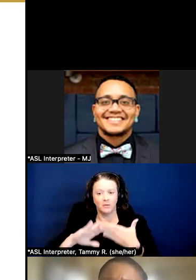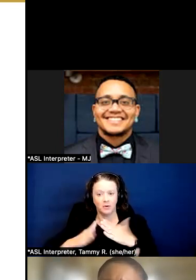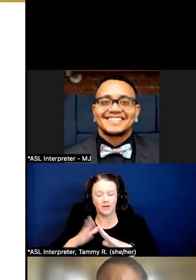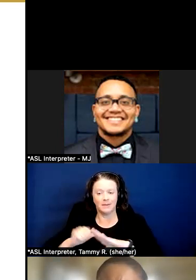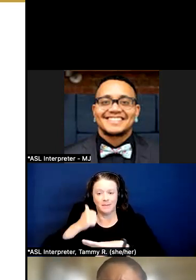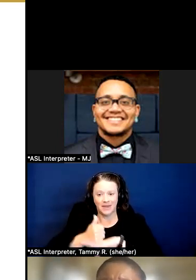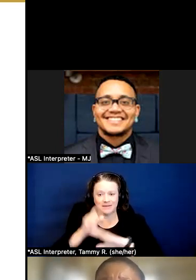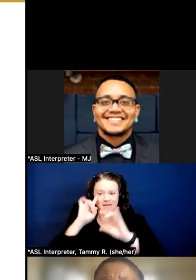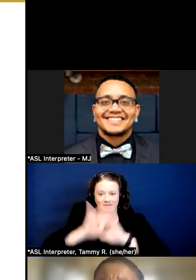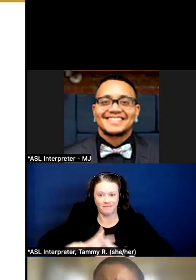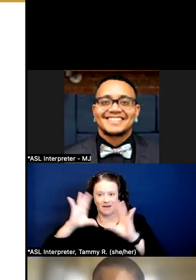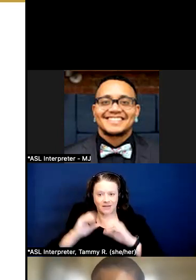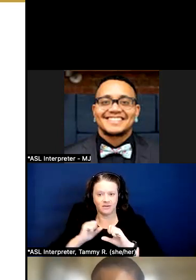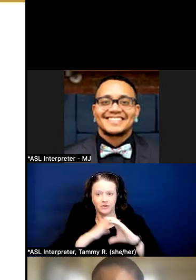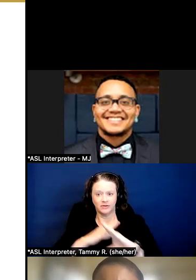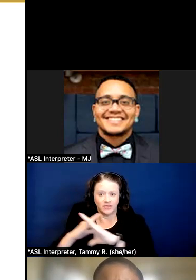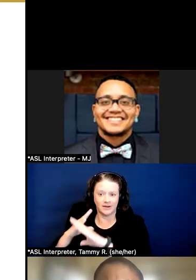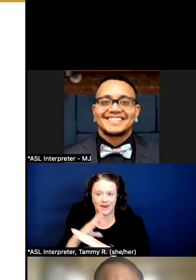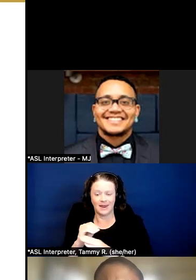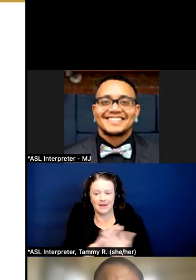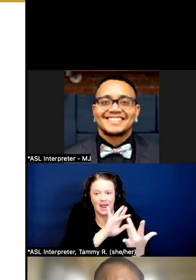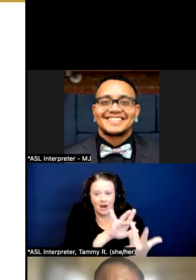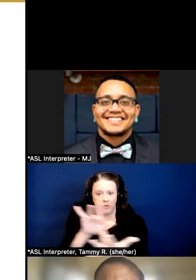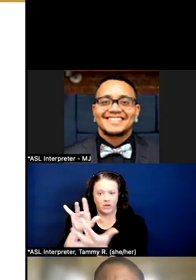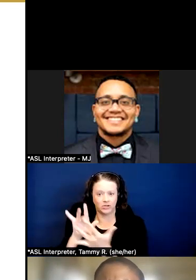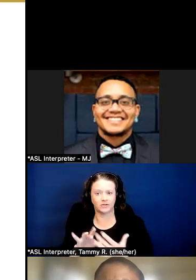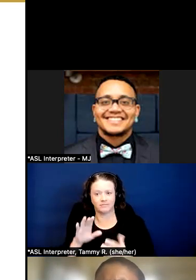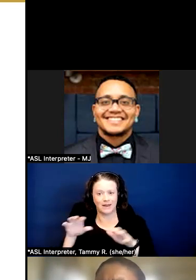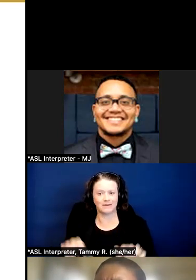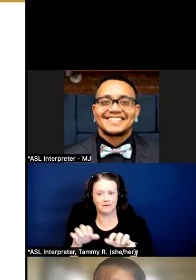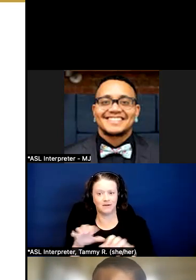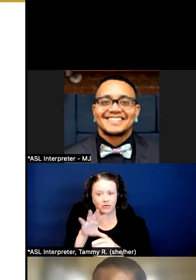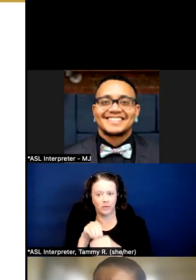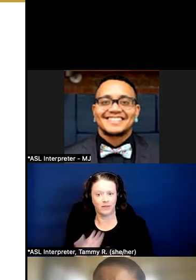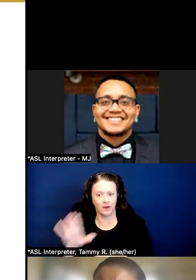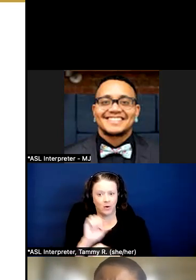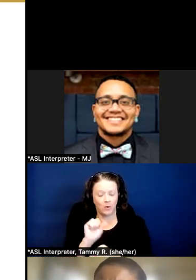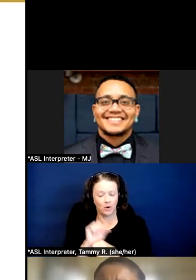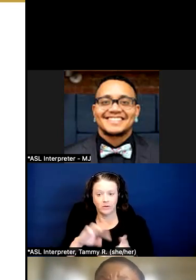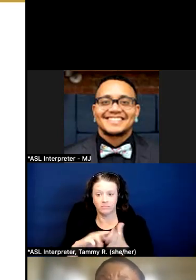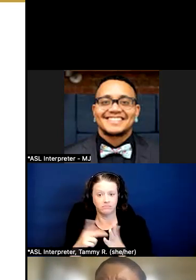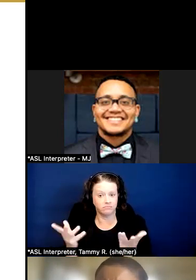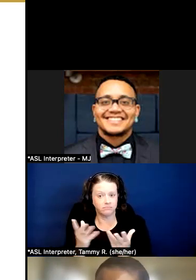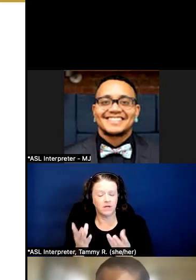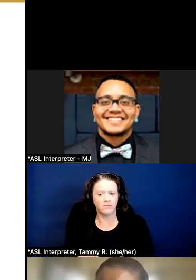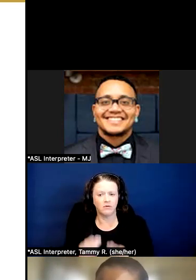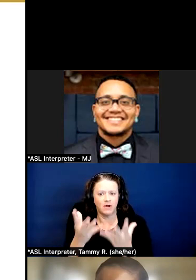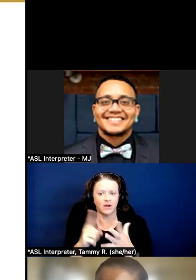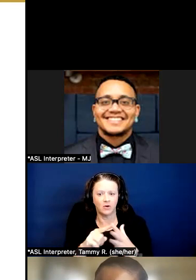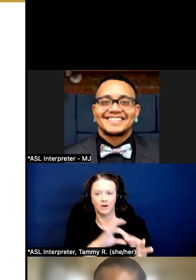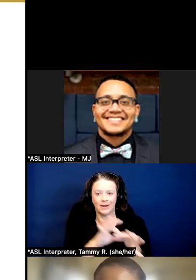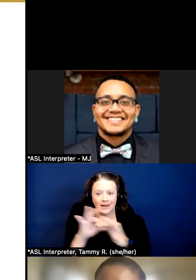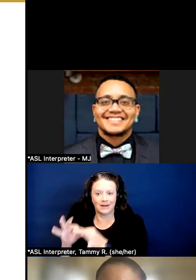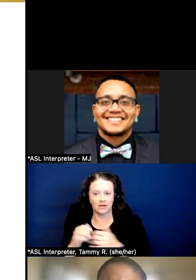outreach activities in their work. And so this involves providing and or connecting survivors